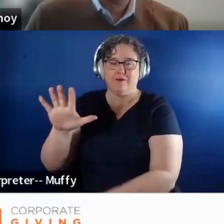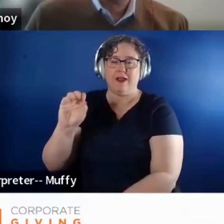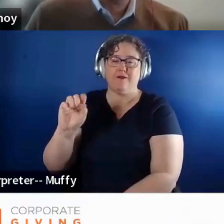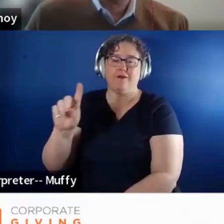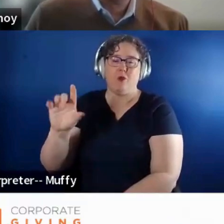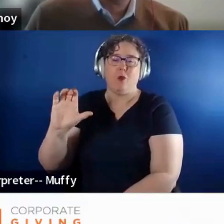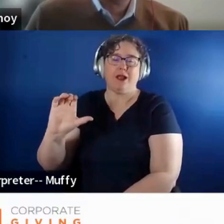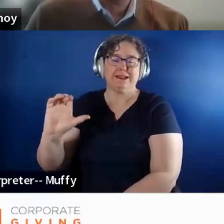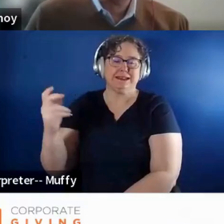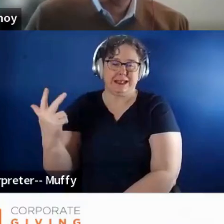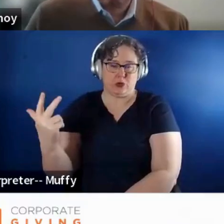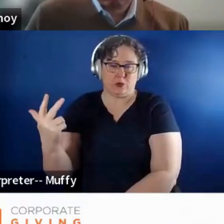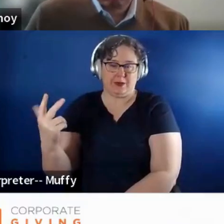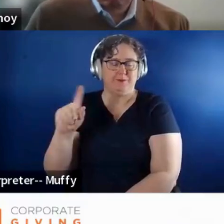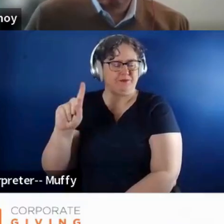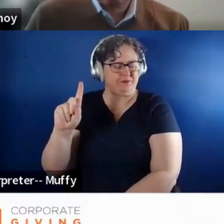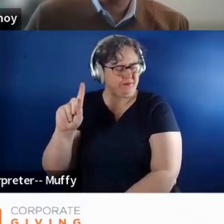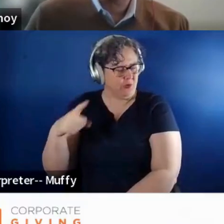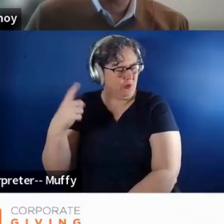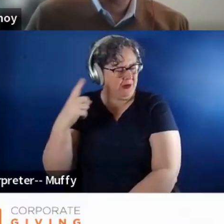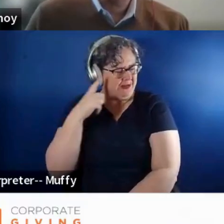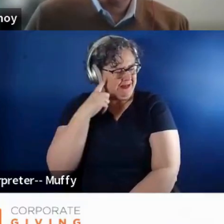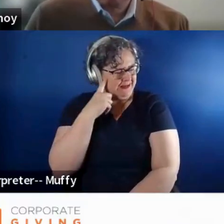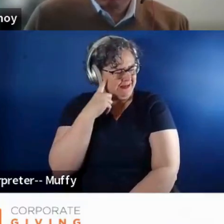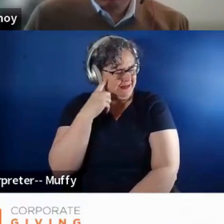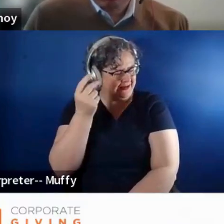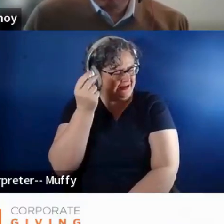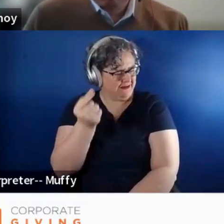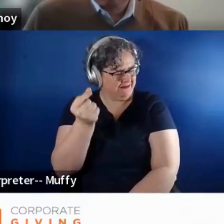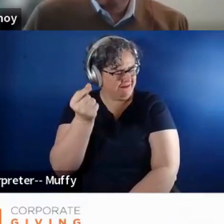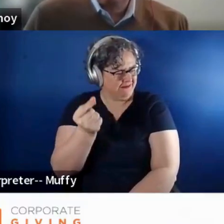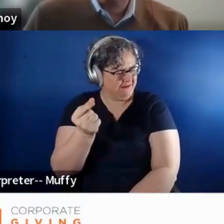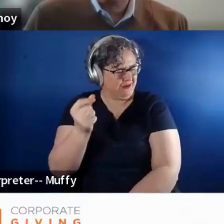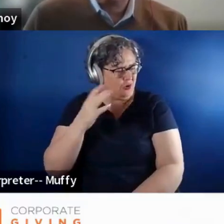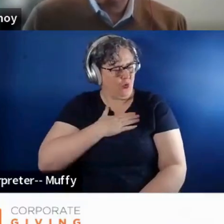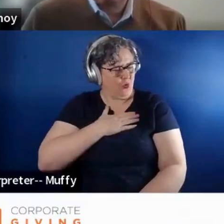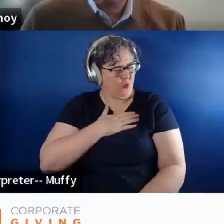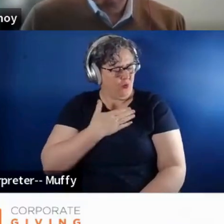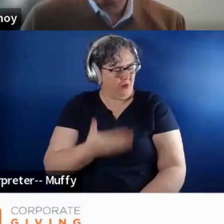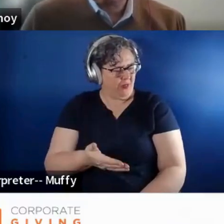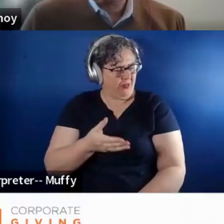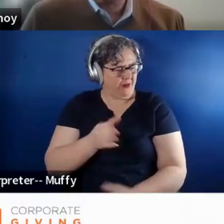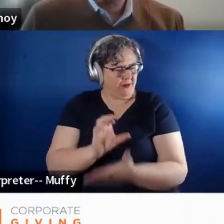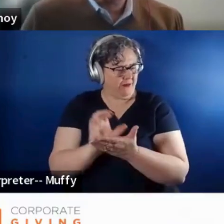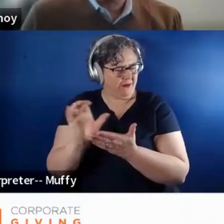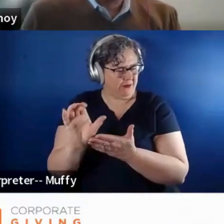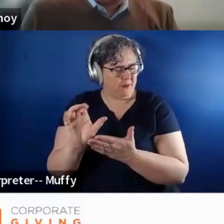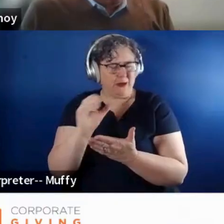501c3. The only one that I can think of right at the top of my head who will sponsor or will